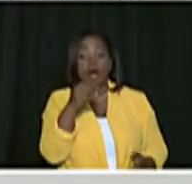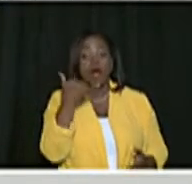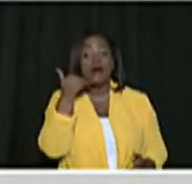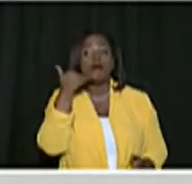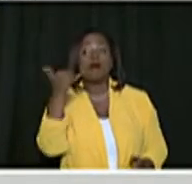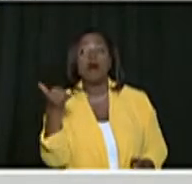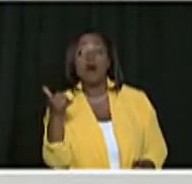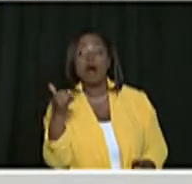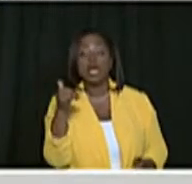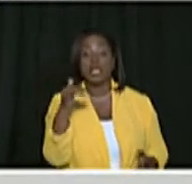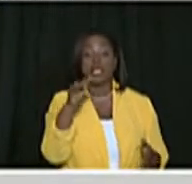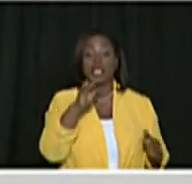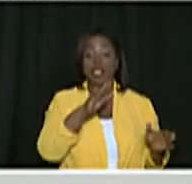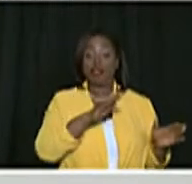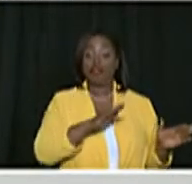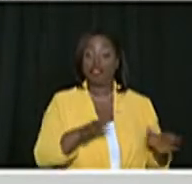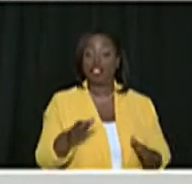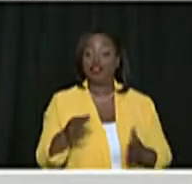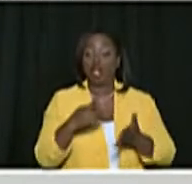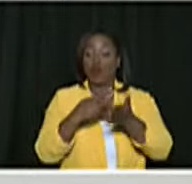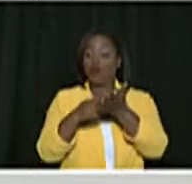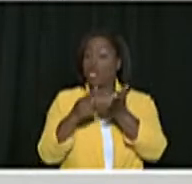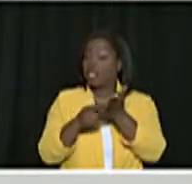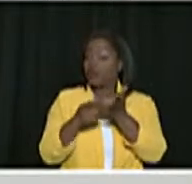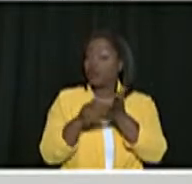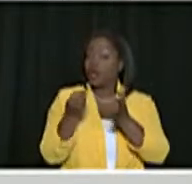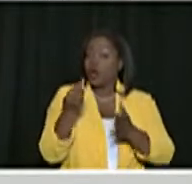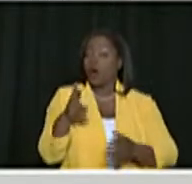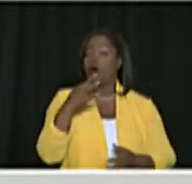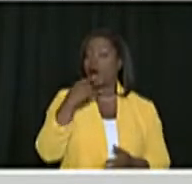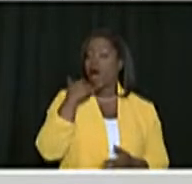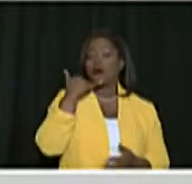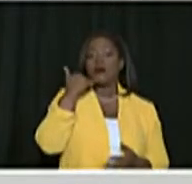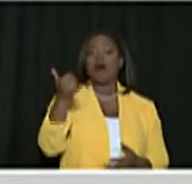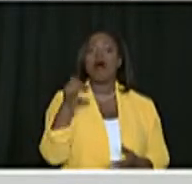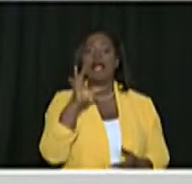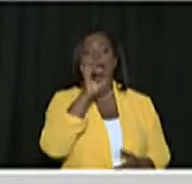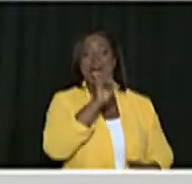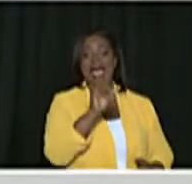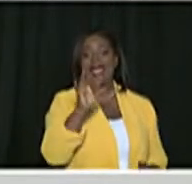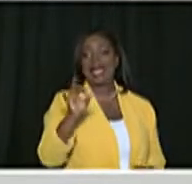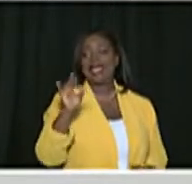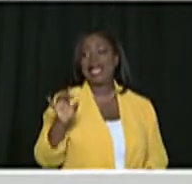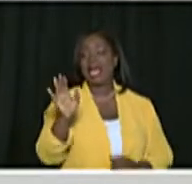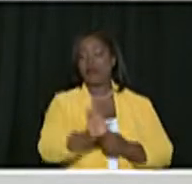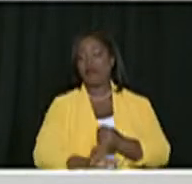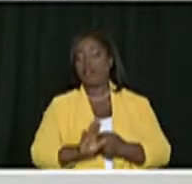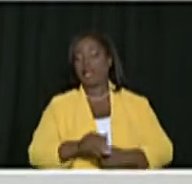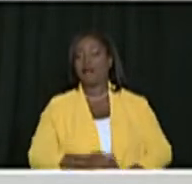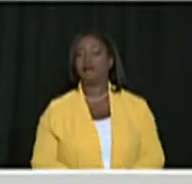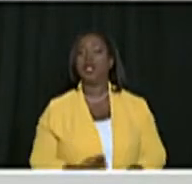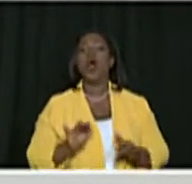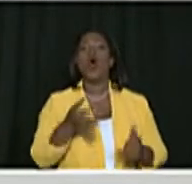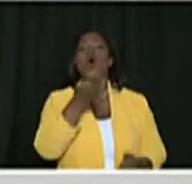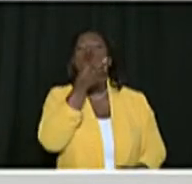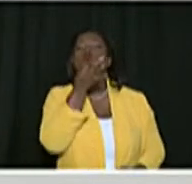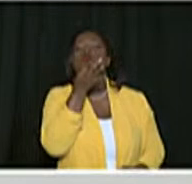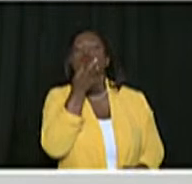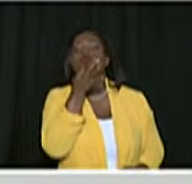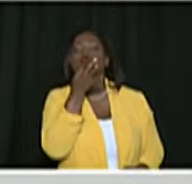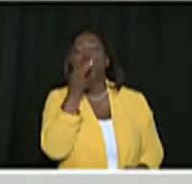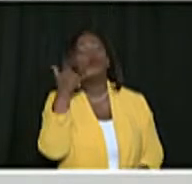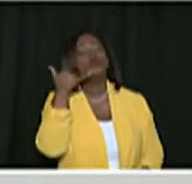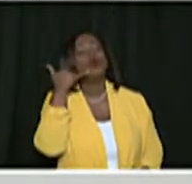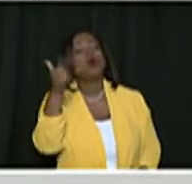or 888 Protect? What determines how soon that parent acts to find